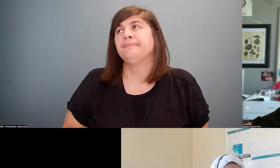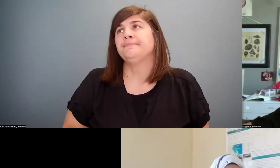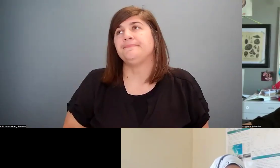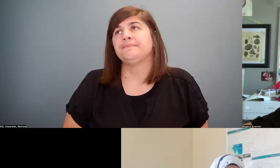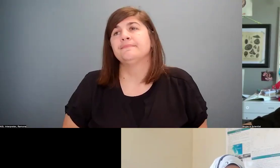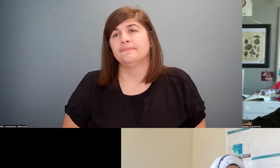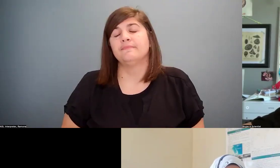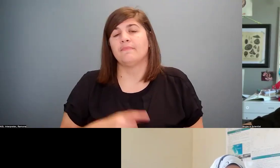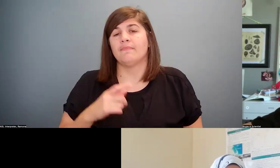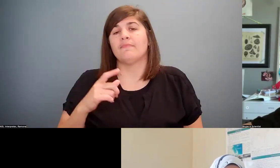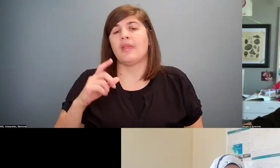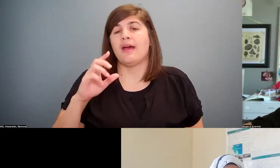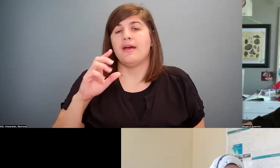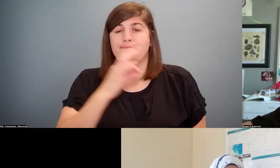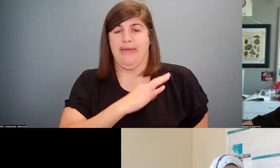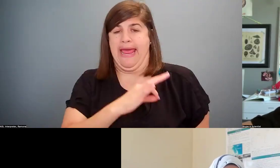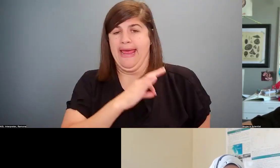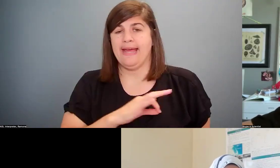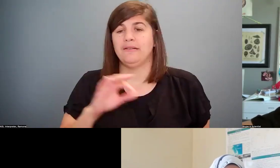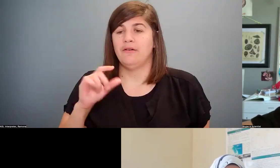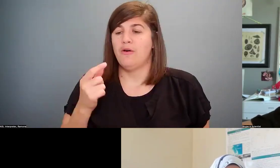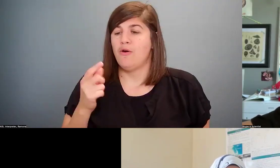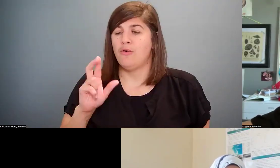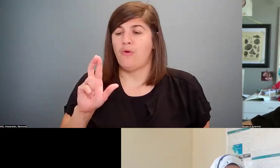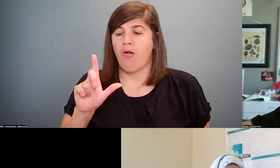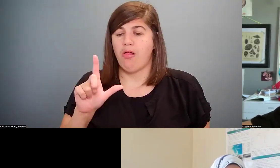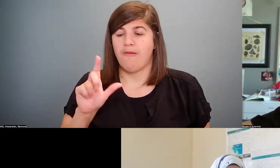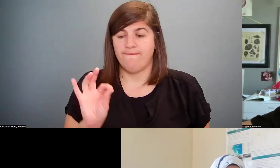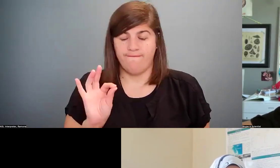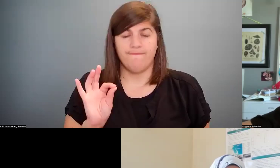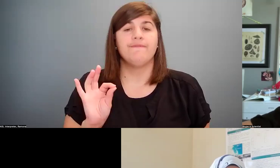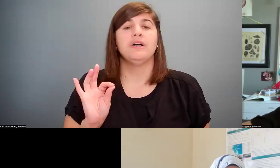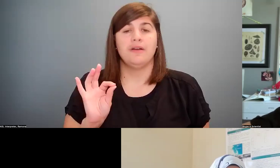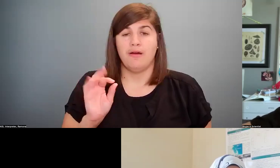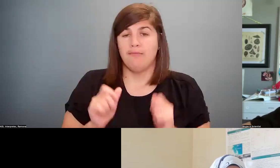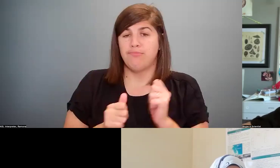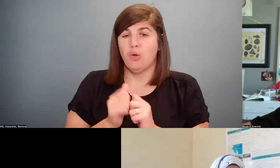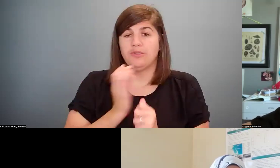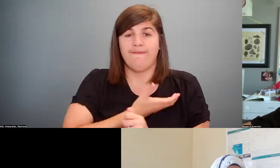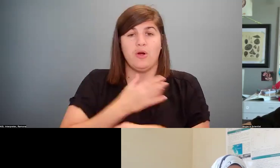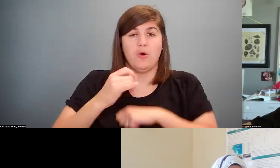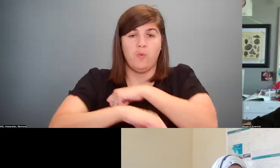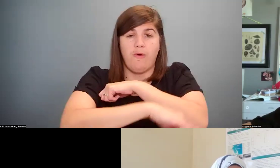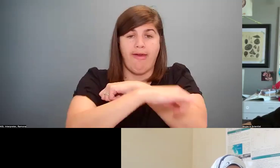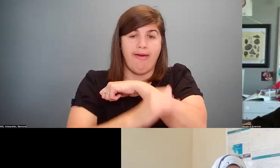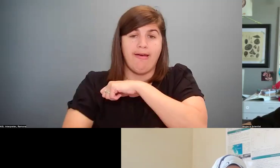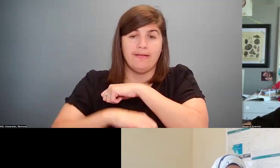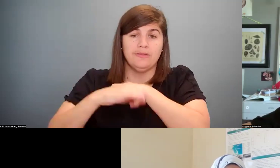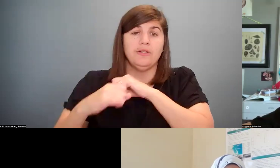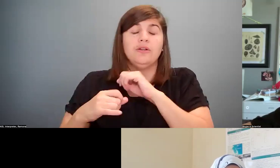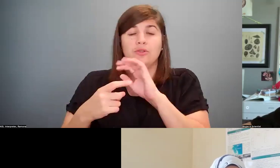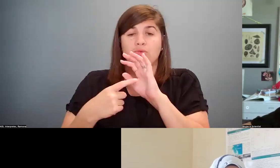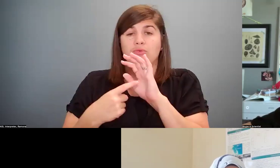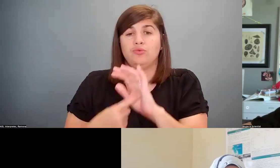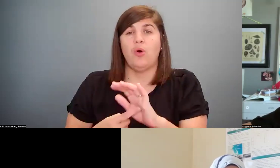In the Gulf of Maine, I'm going to focus on the Gulf of Maine first. In the Gulf of Maine, the majority of our whale species are showing a